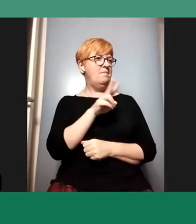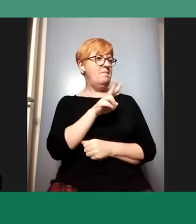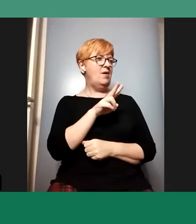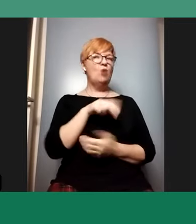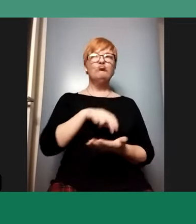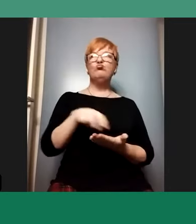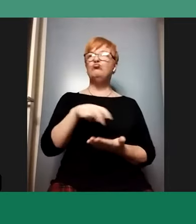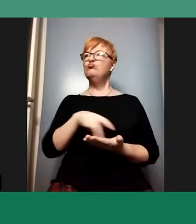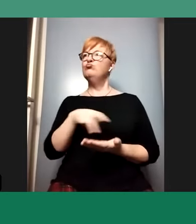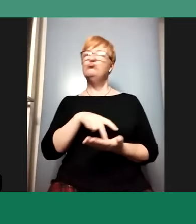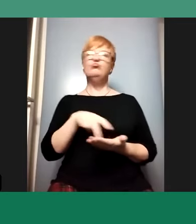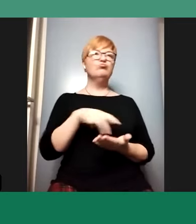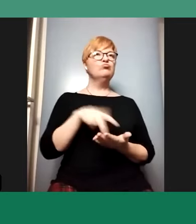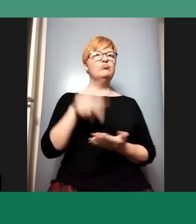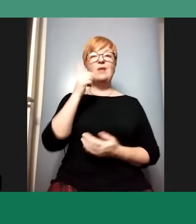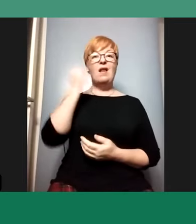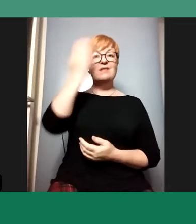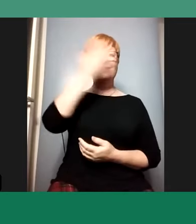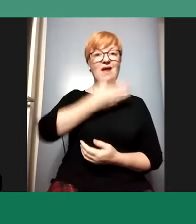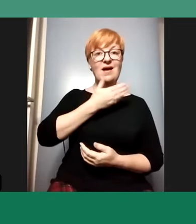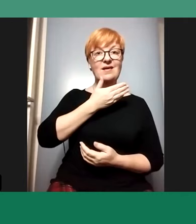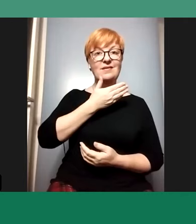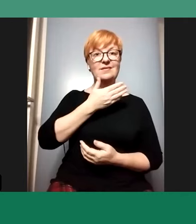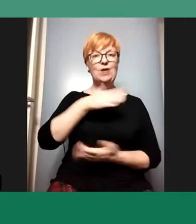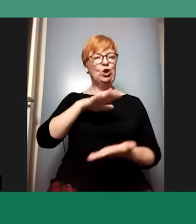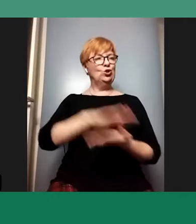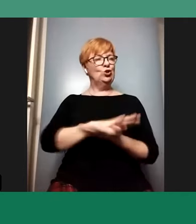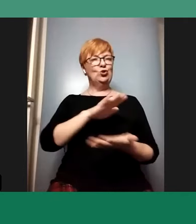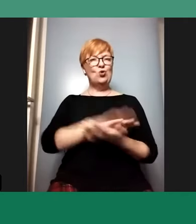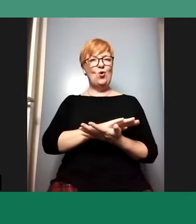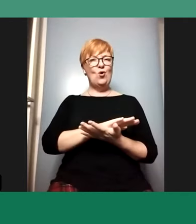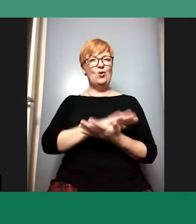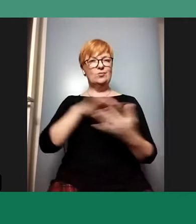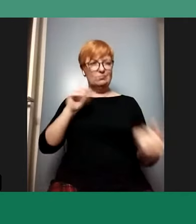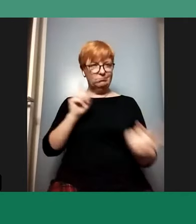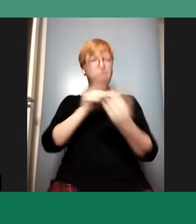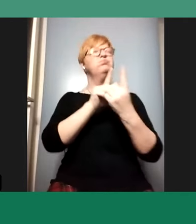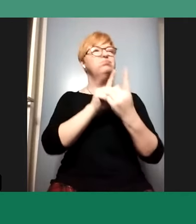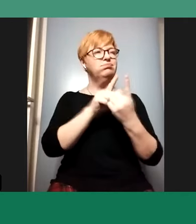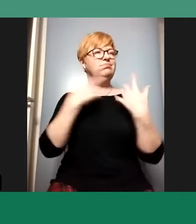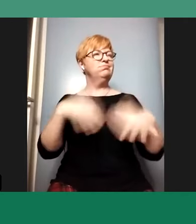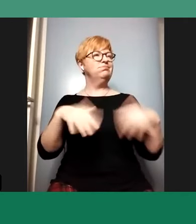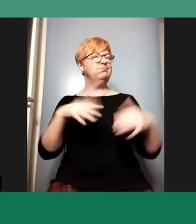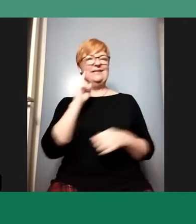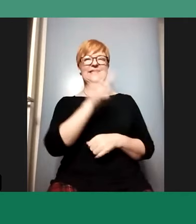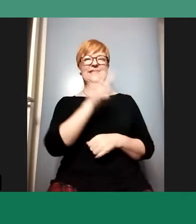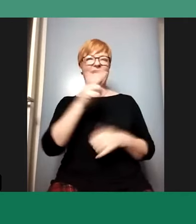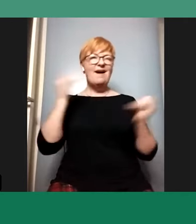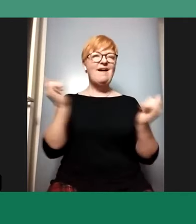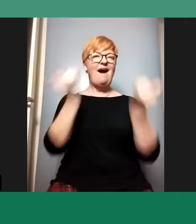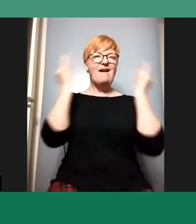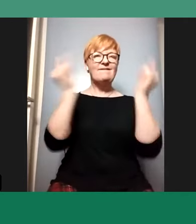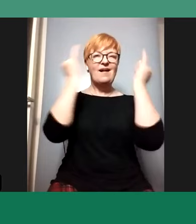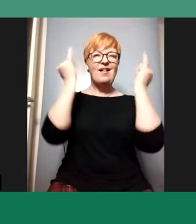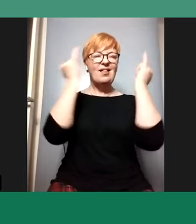canal last night. And what a joy to buck up upon him at the carnival today, to hear him speak